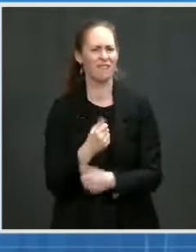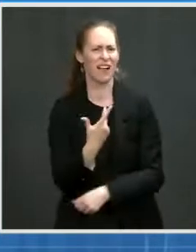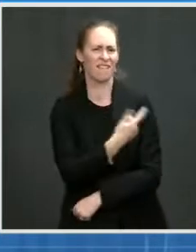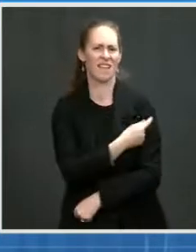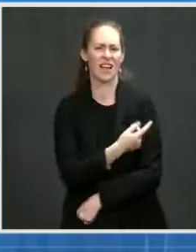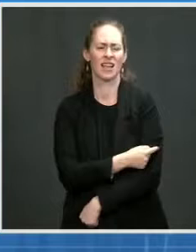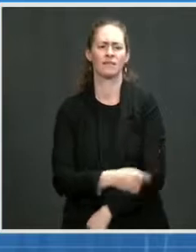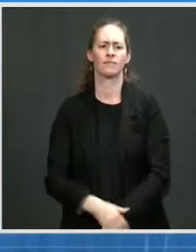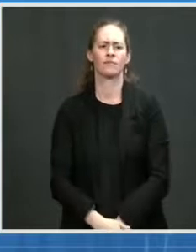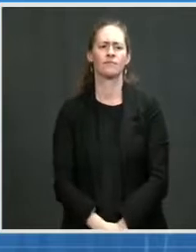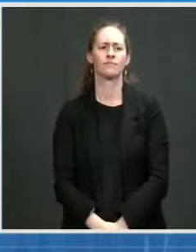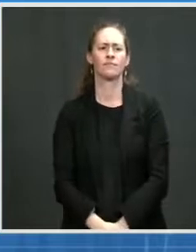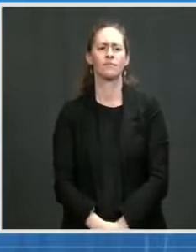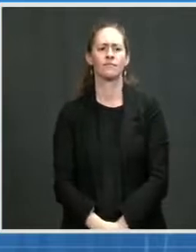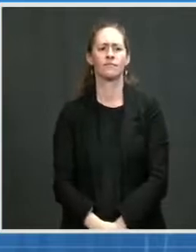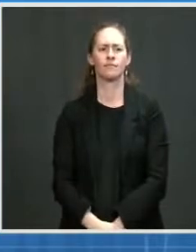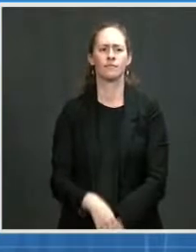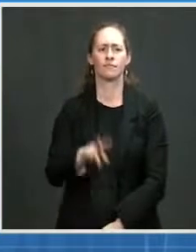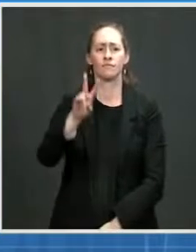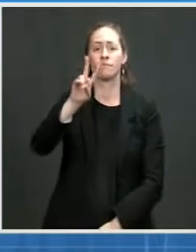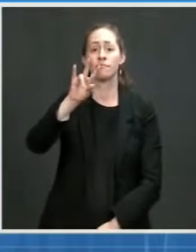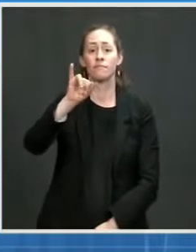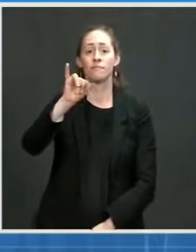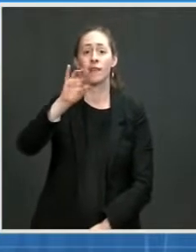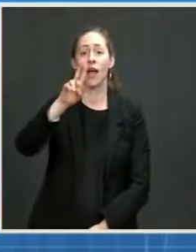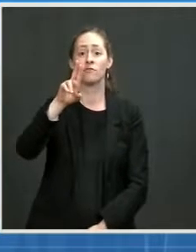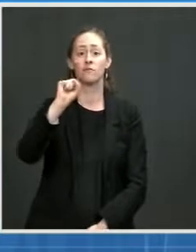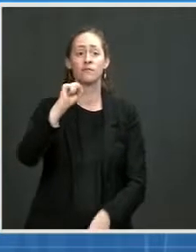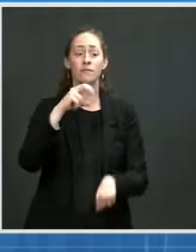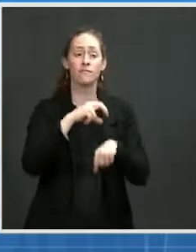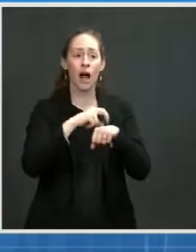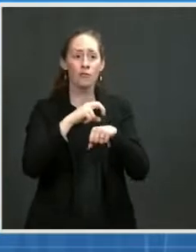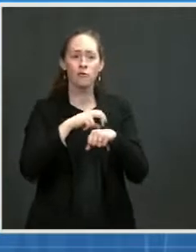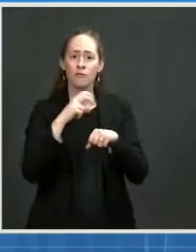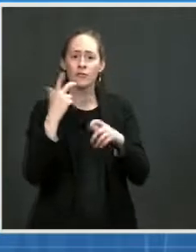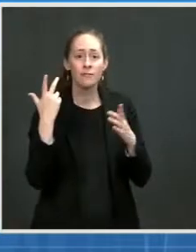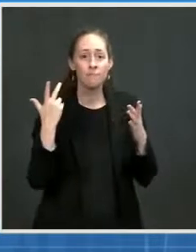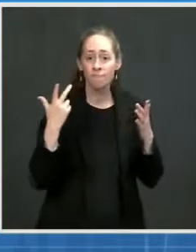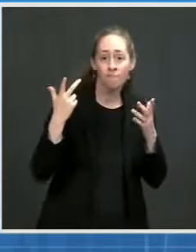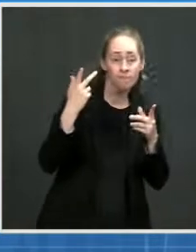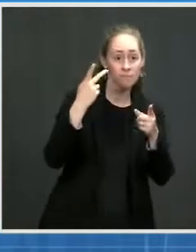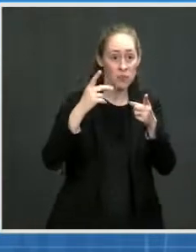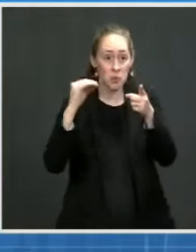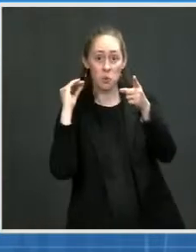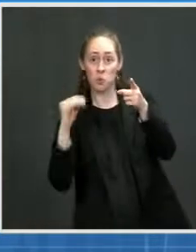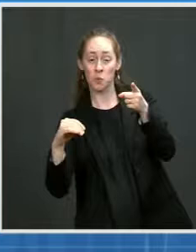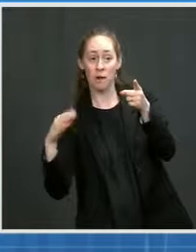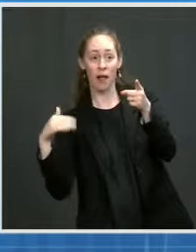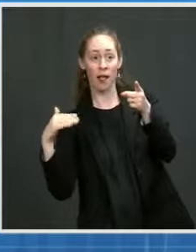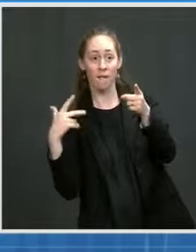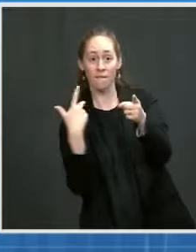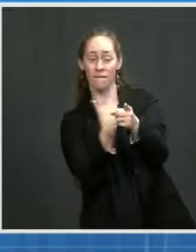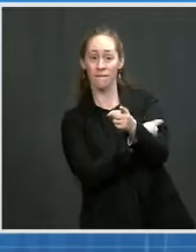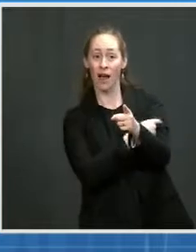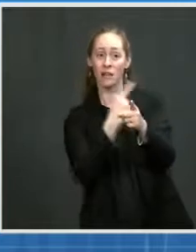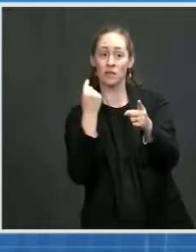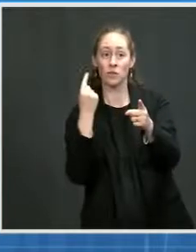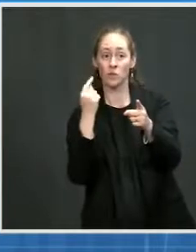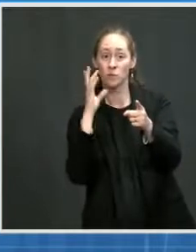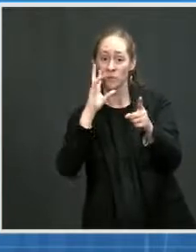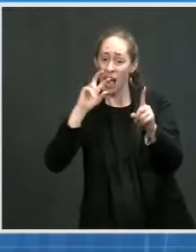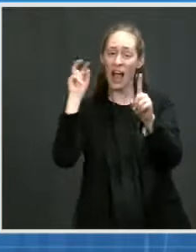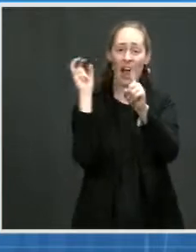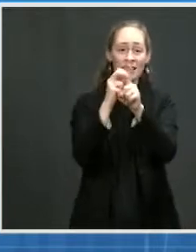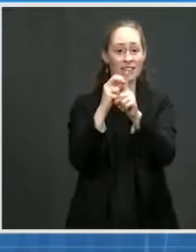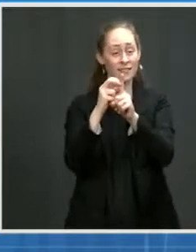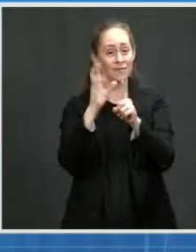doesn't spread to a vaccinated person, it will look for you. So I hope you'll go to vaccines.gov or text